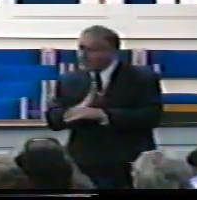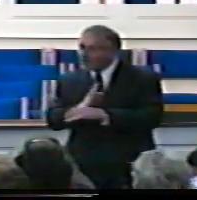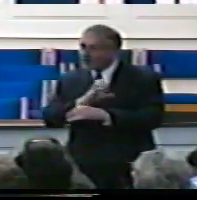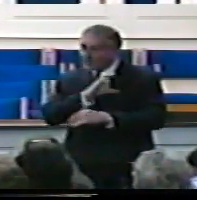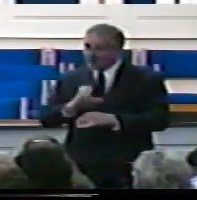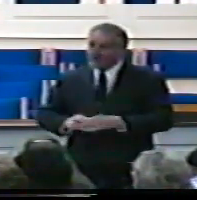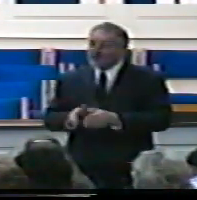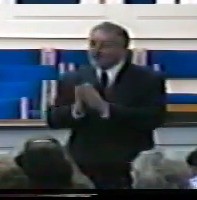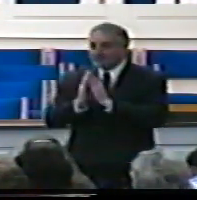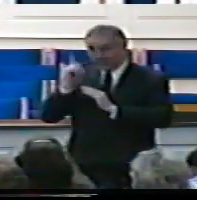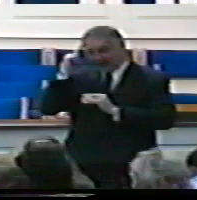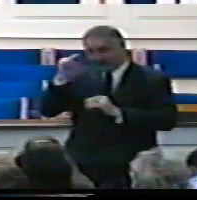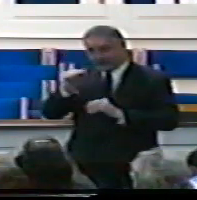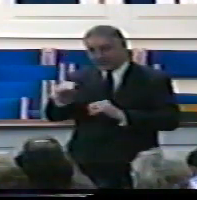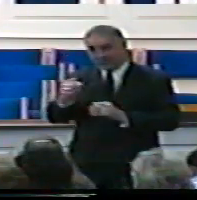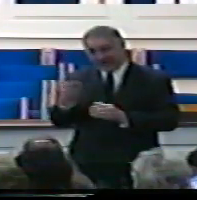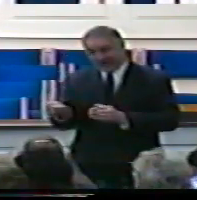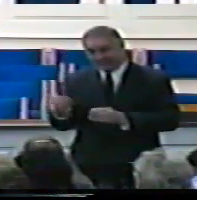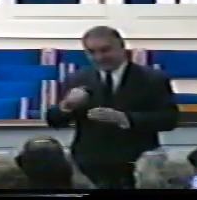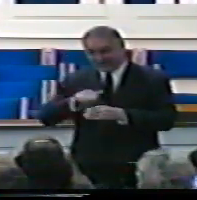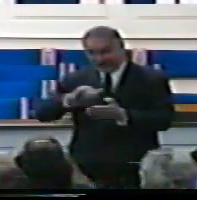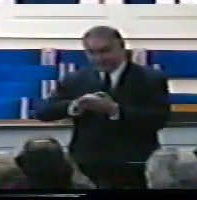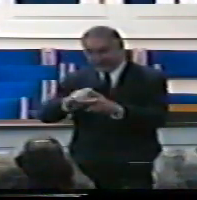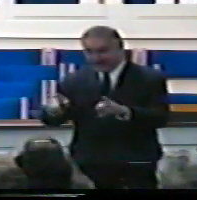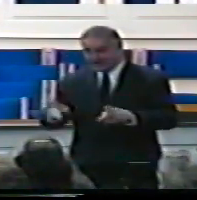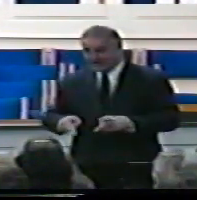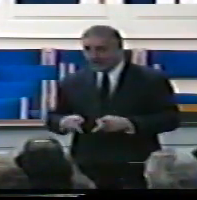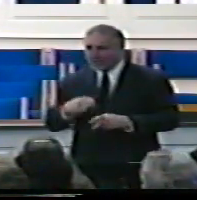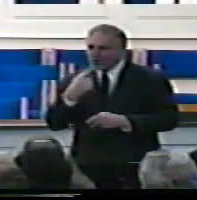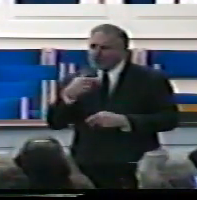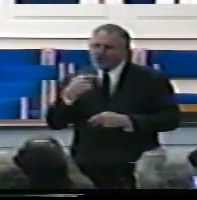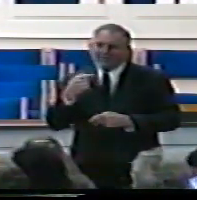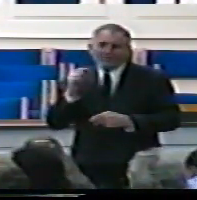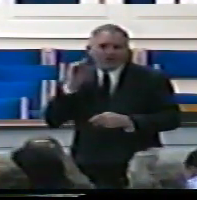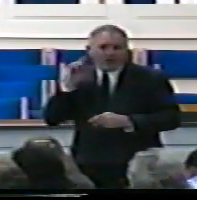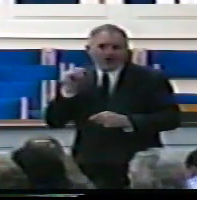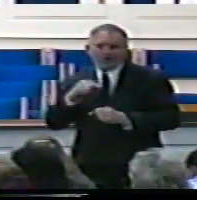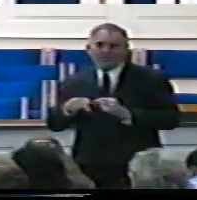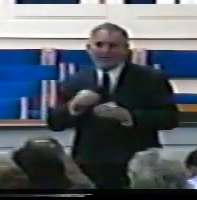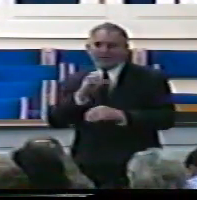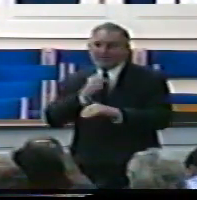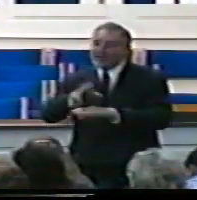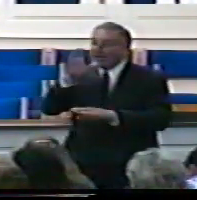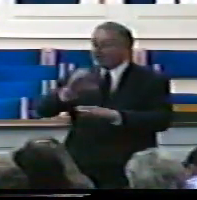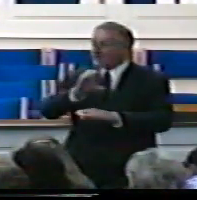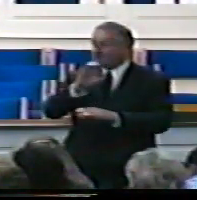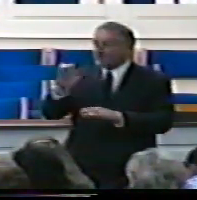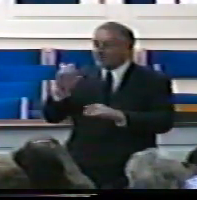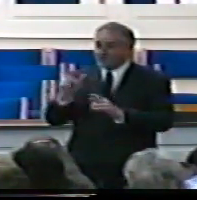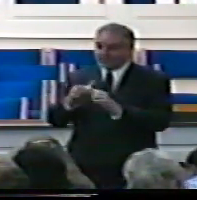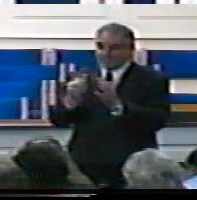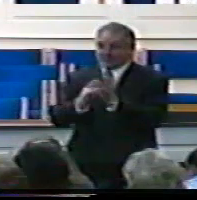Christ is praying for you there. Who ever heard of Calvary till Jesus labored there?